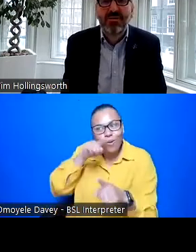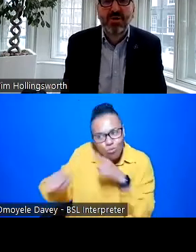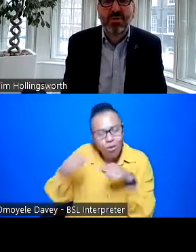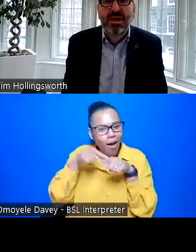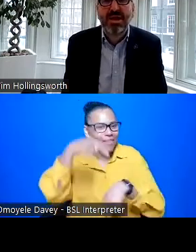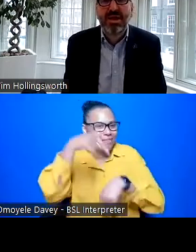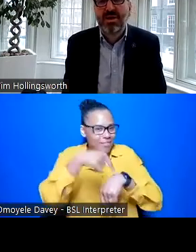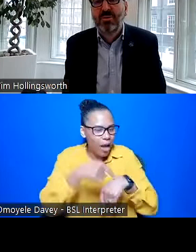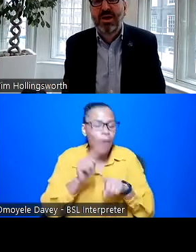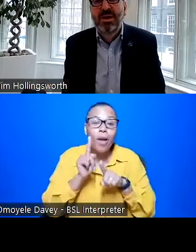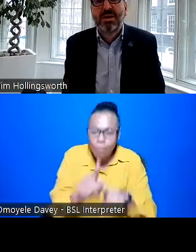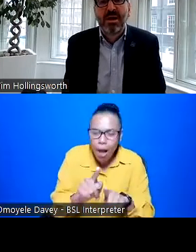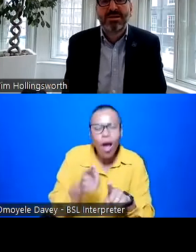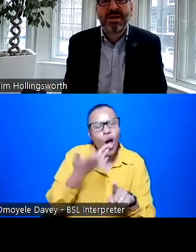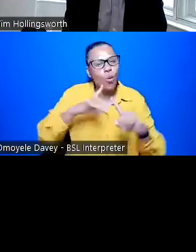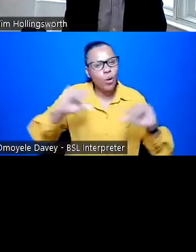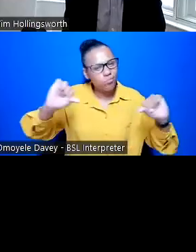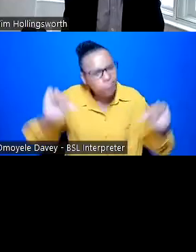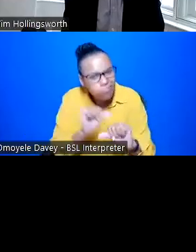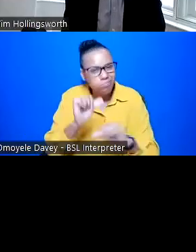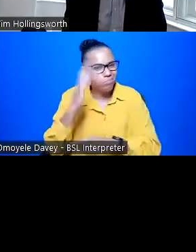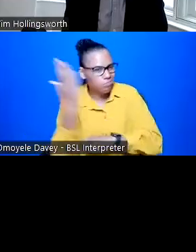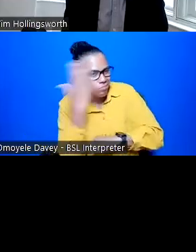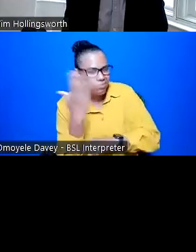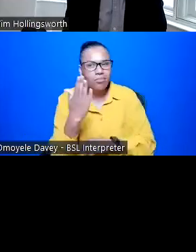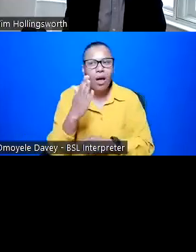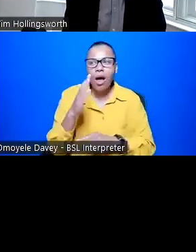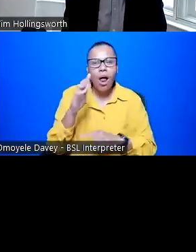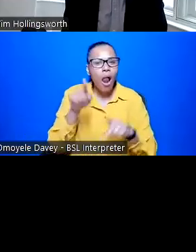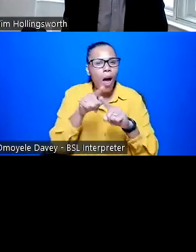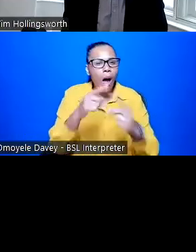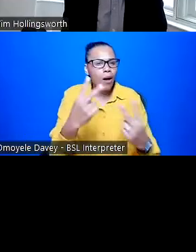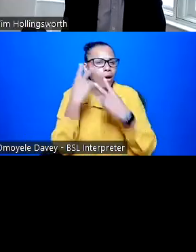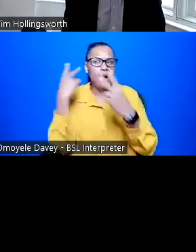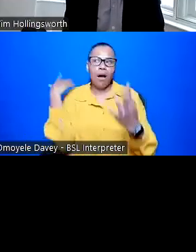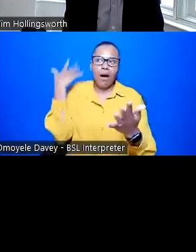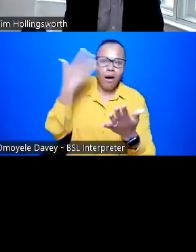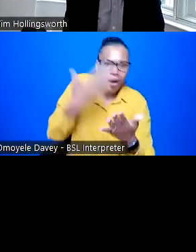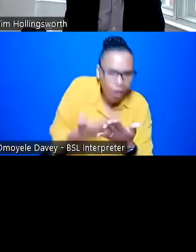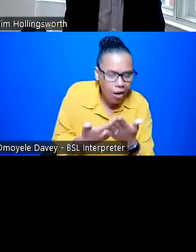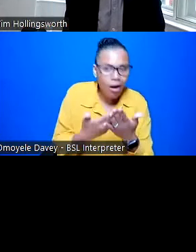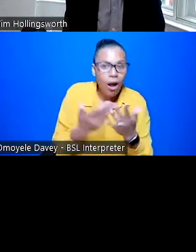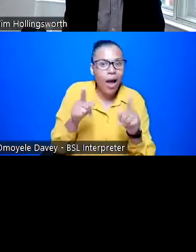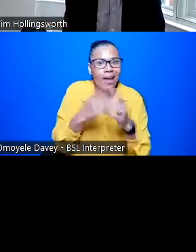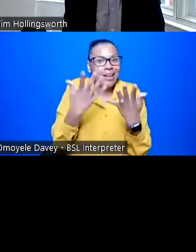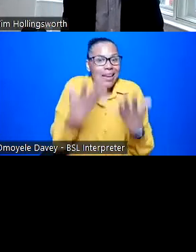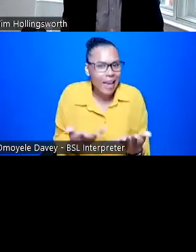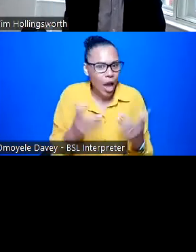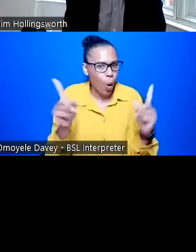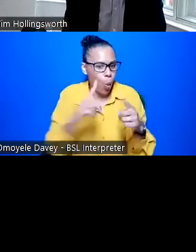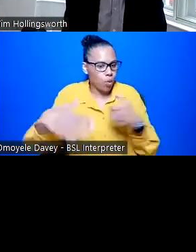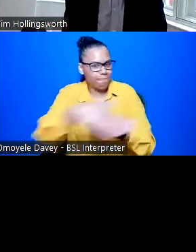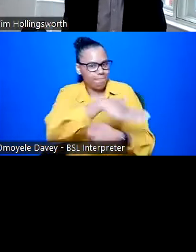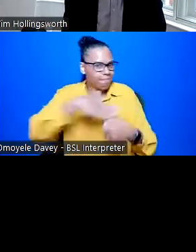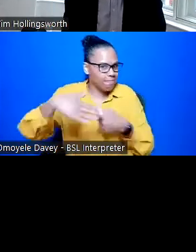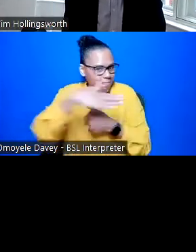give you in a keynote way a sense of where we are at right now, but also the journey that we're on. And I think for many